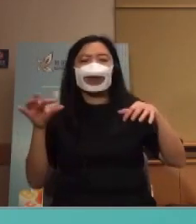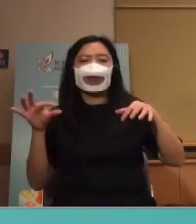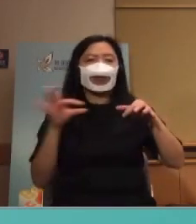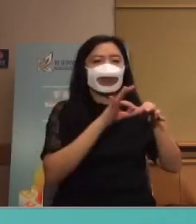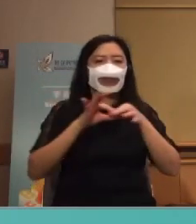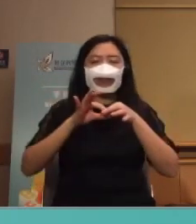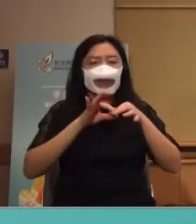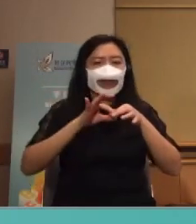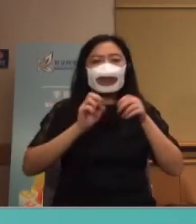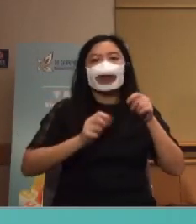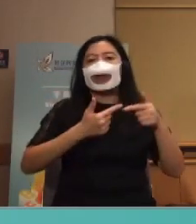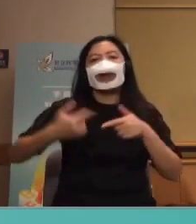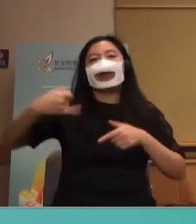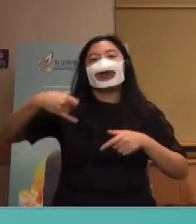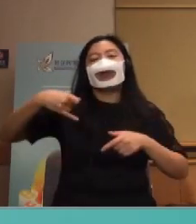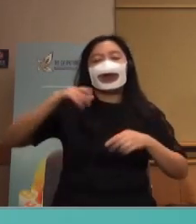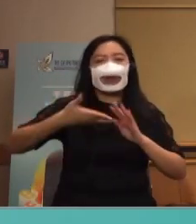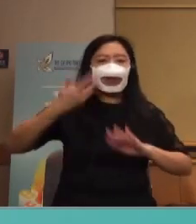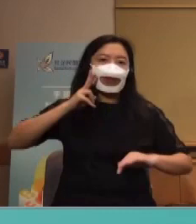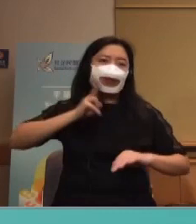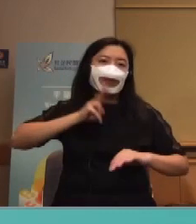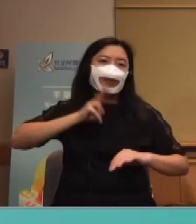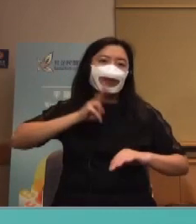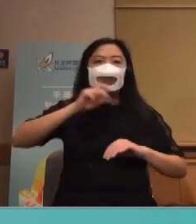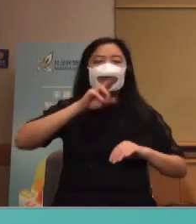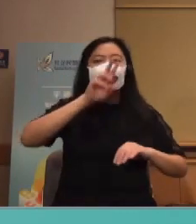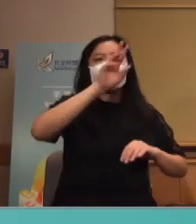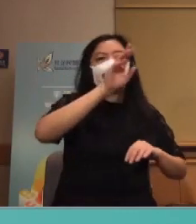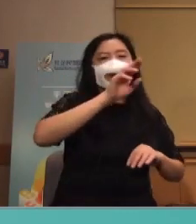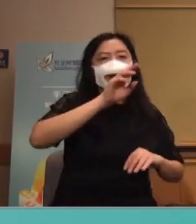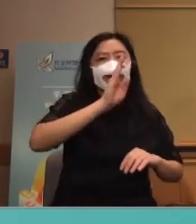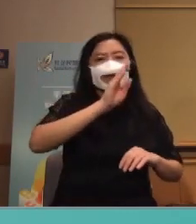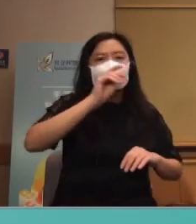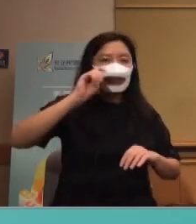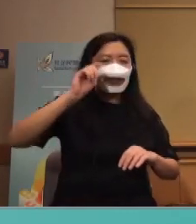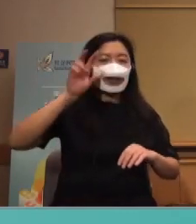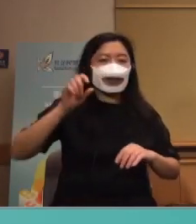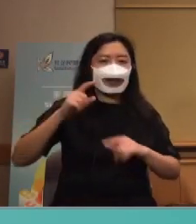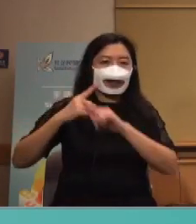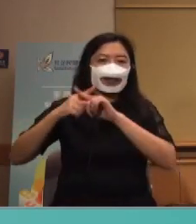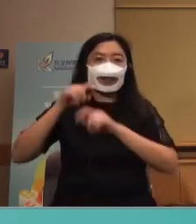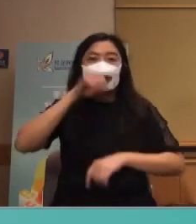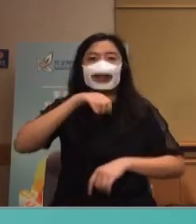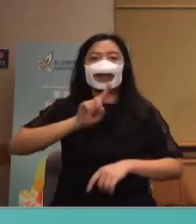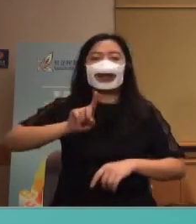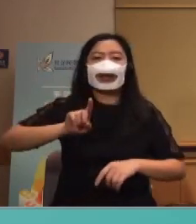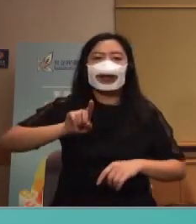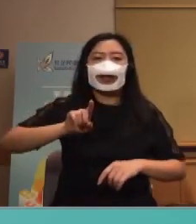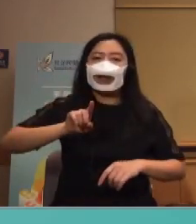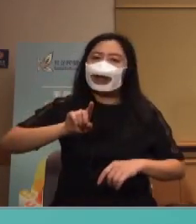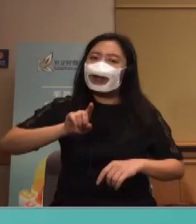weeks, you know, with the recent FTX implosion is, you know, what he was basically doing was using